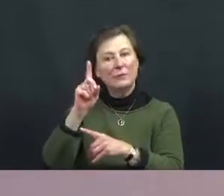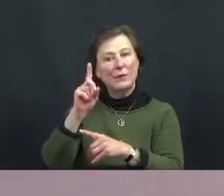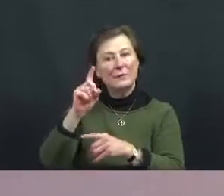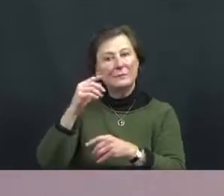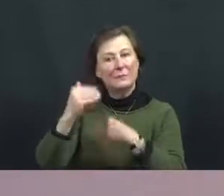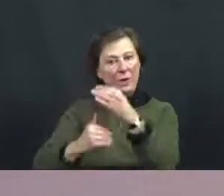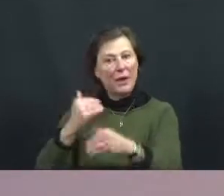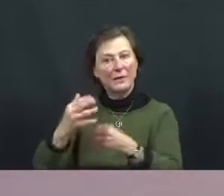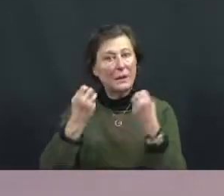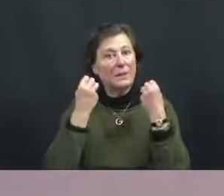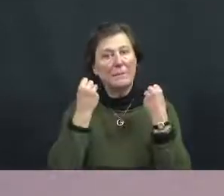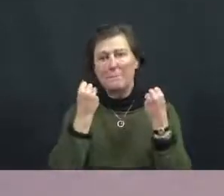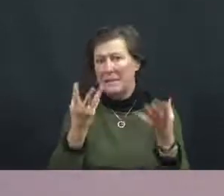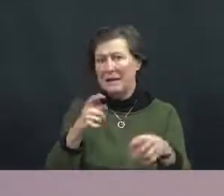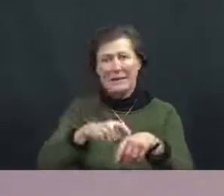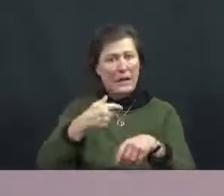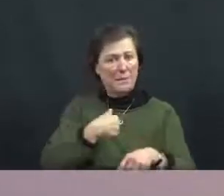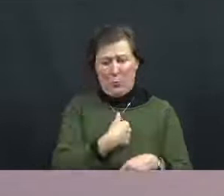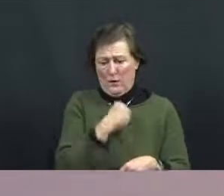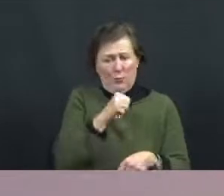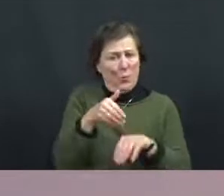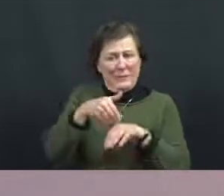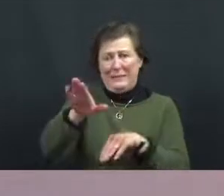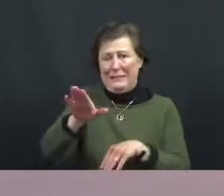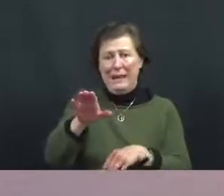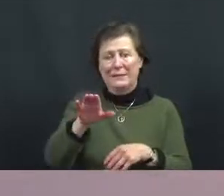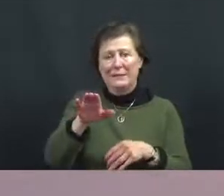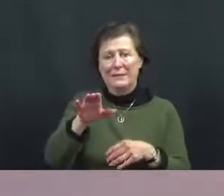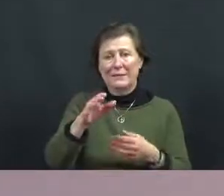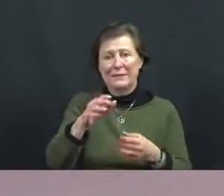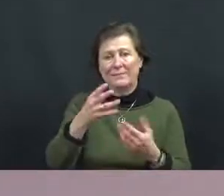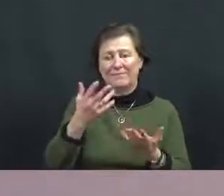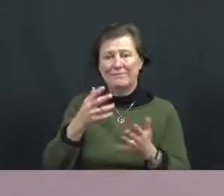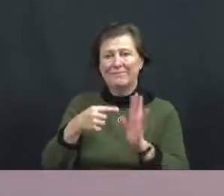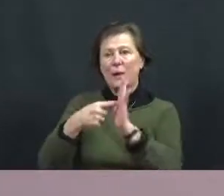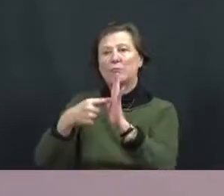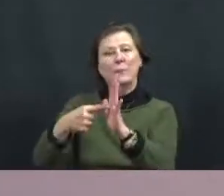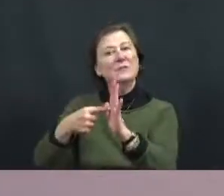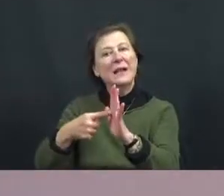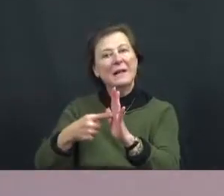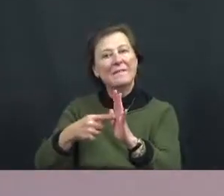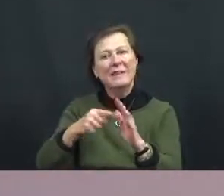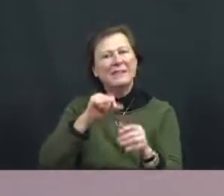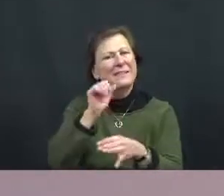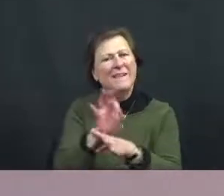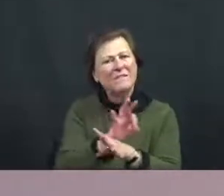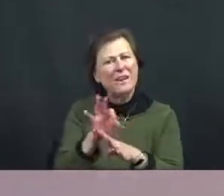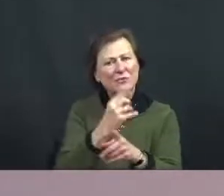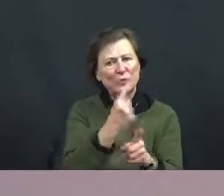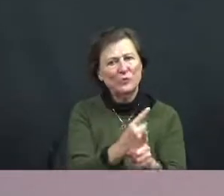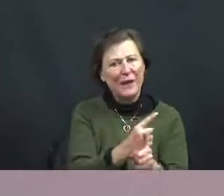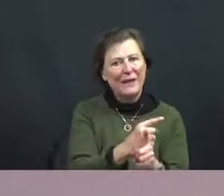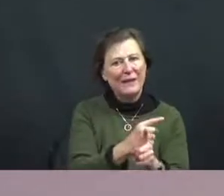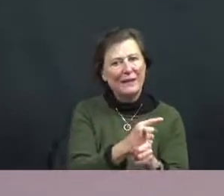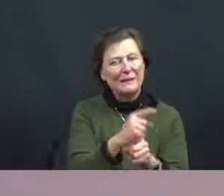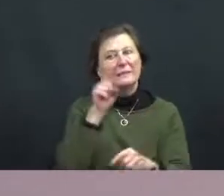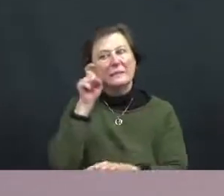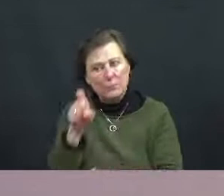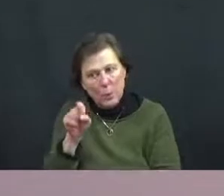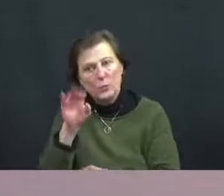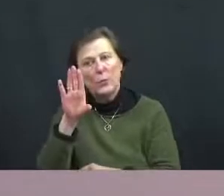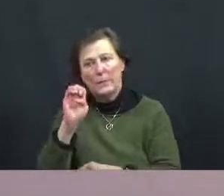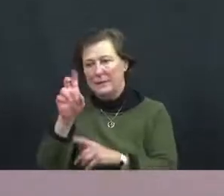delegates. Many congregations don't send delegates. This is not democracy. It's not functioning, and it's supposed to be